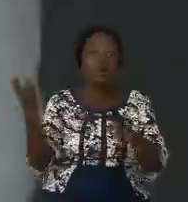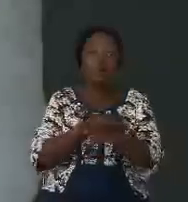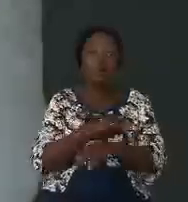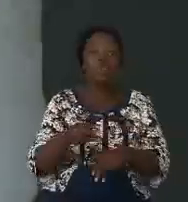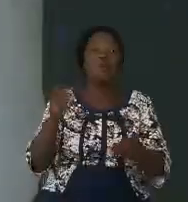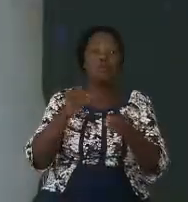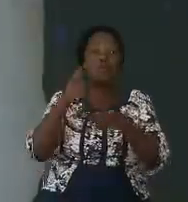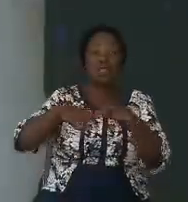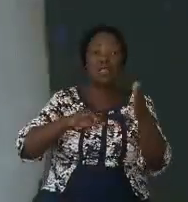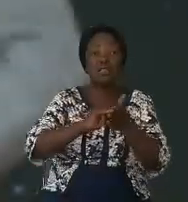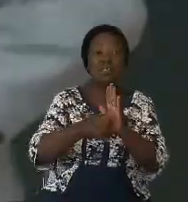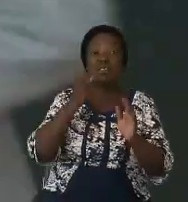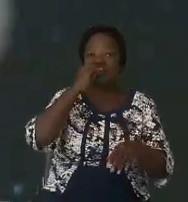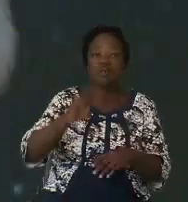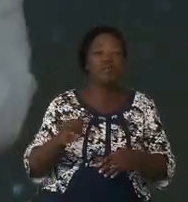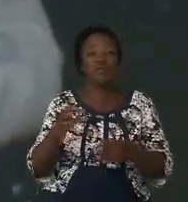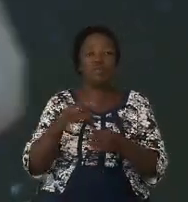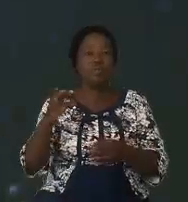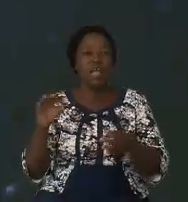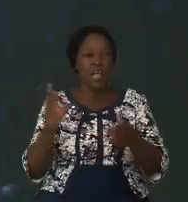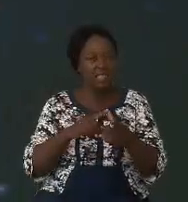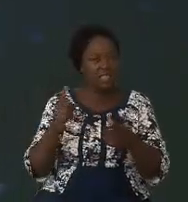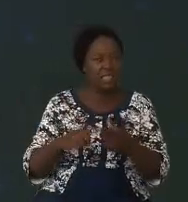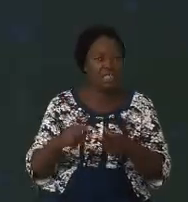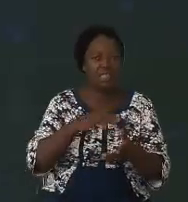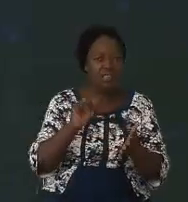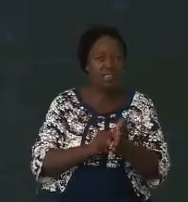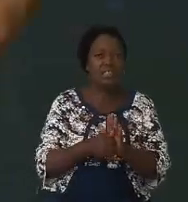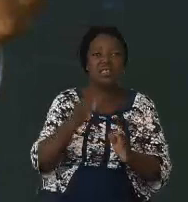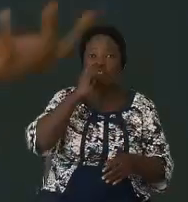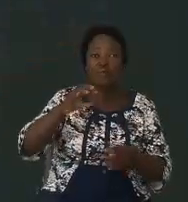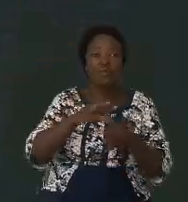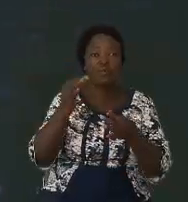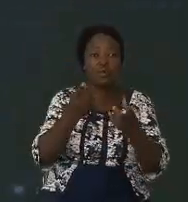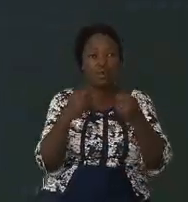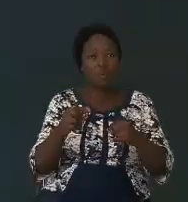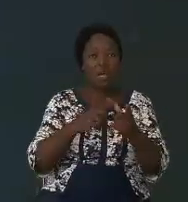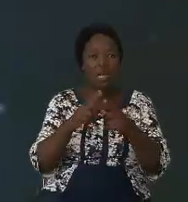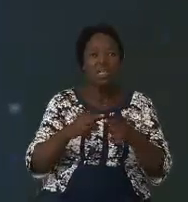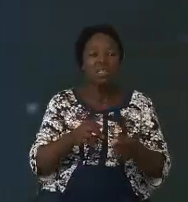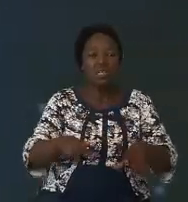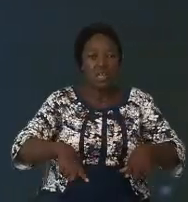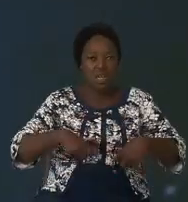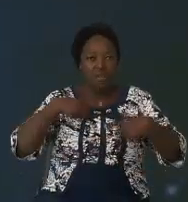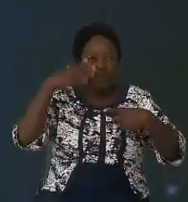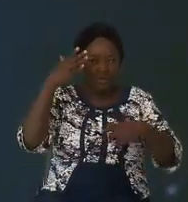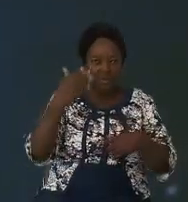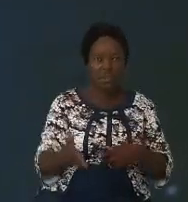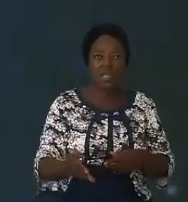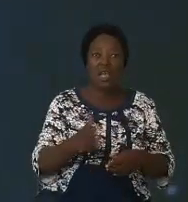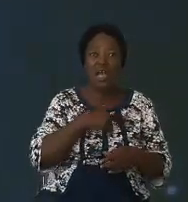than this evil spirit. The evil spirit said, come. And then they came and they